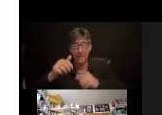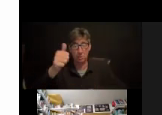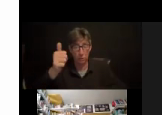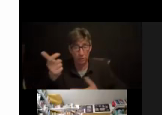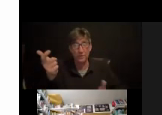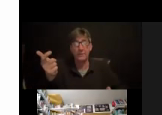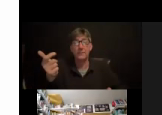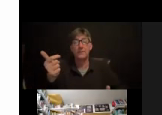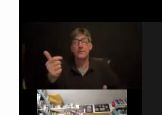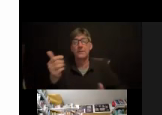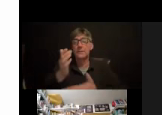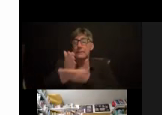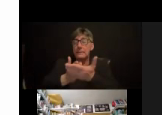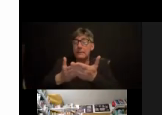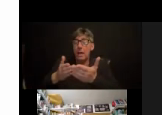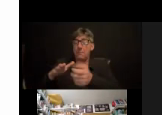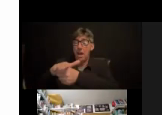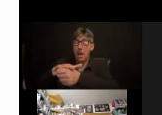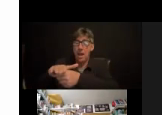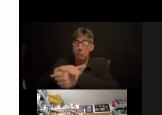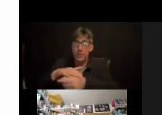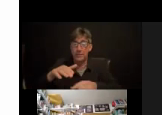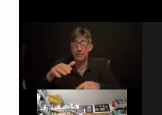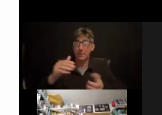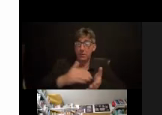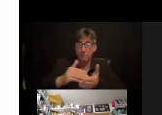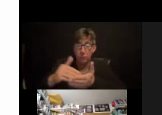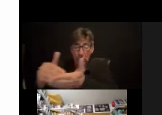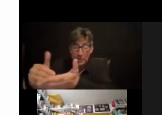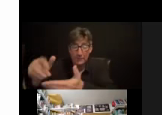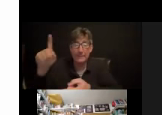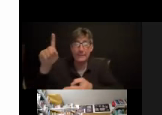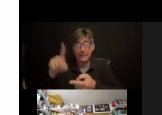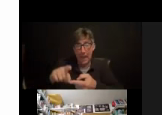areas, the frequency may be down, but